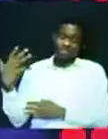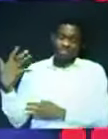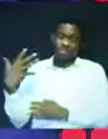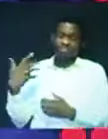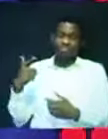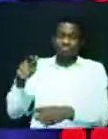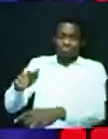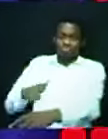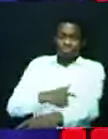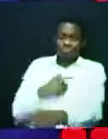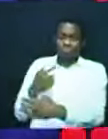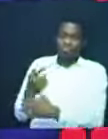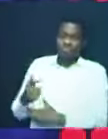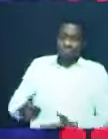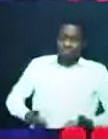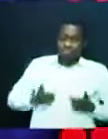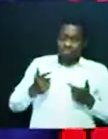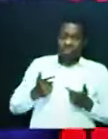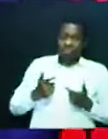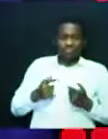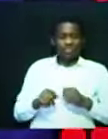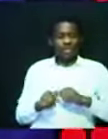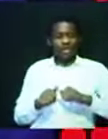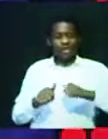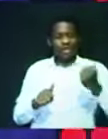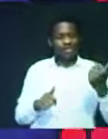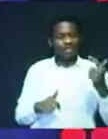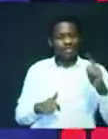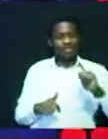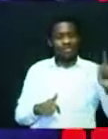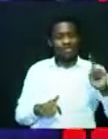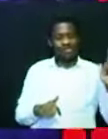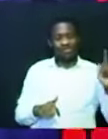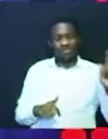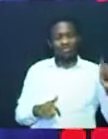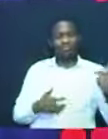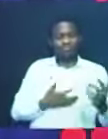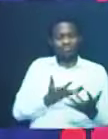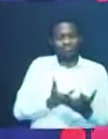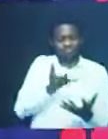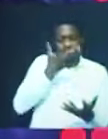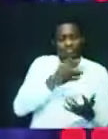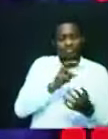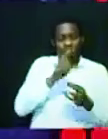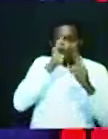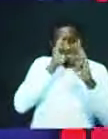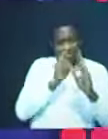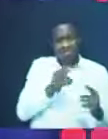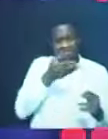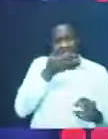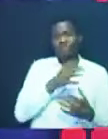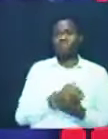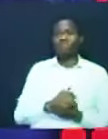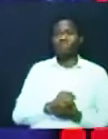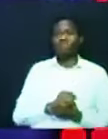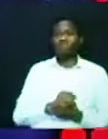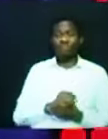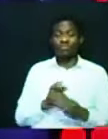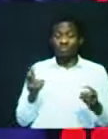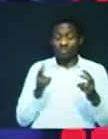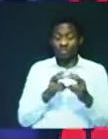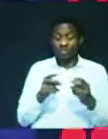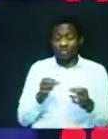two things, riches and honor. I trust him, we say, we, and a fat nyansang. Also,